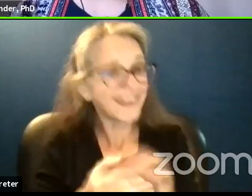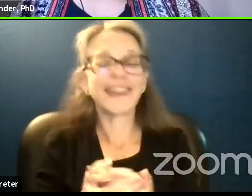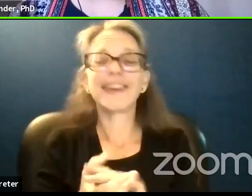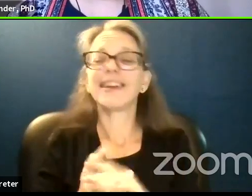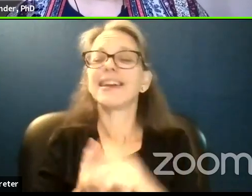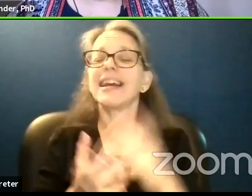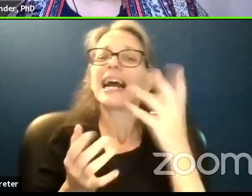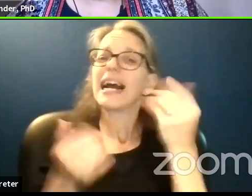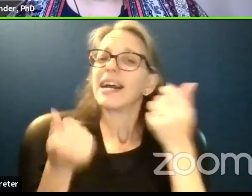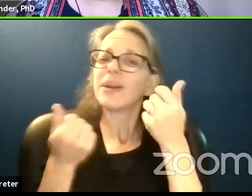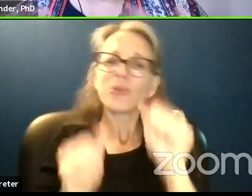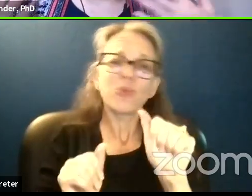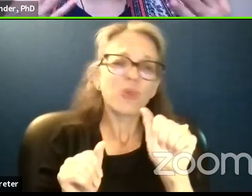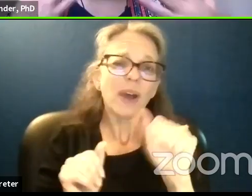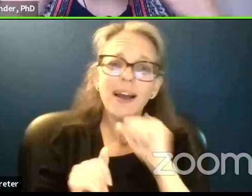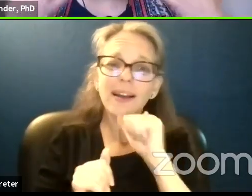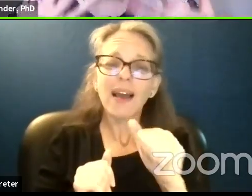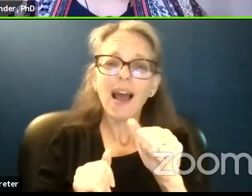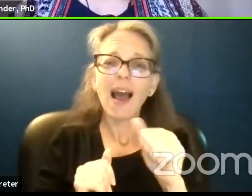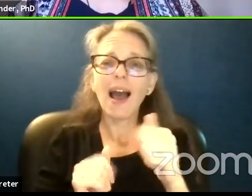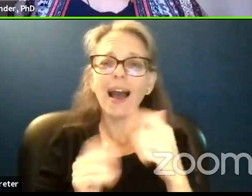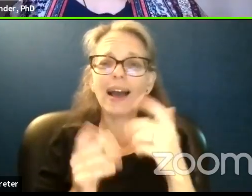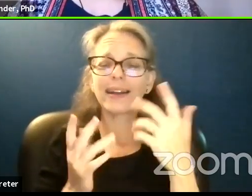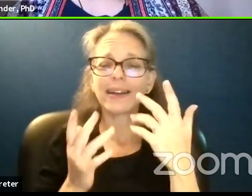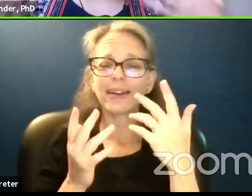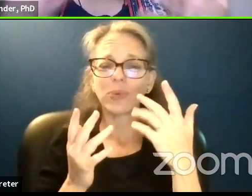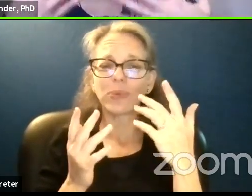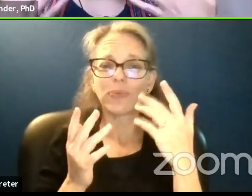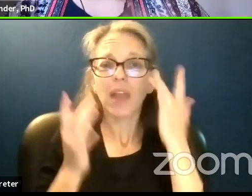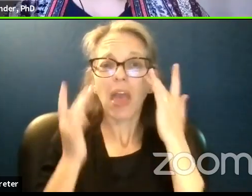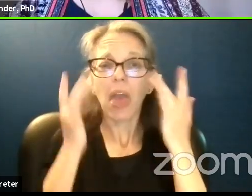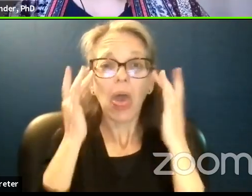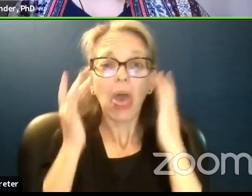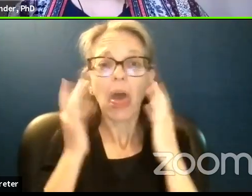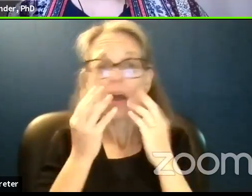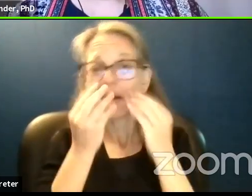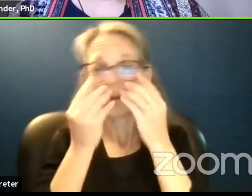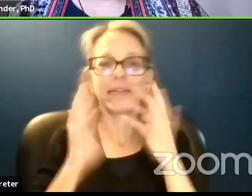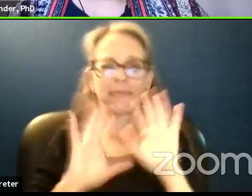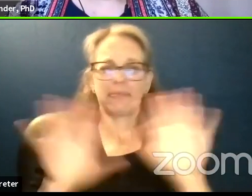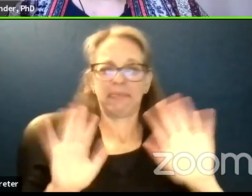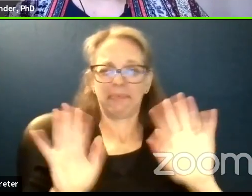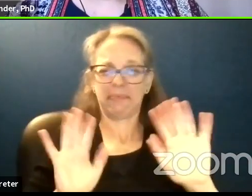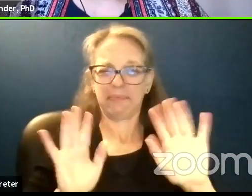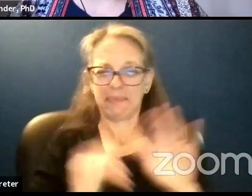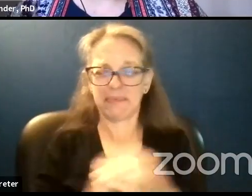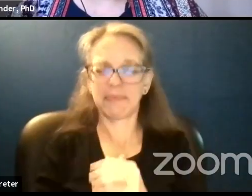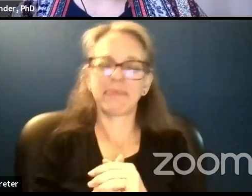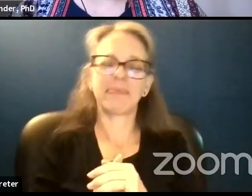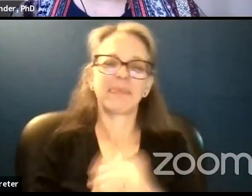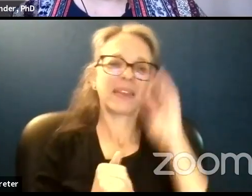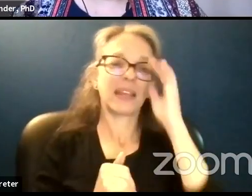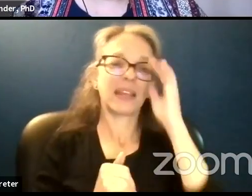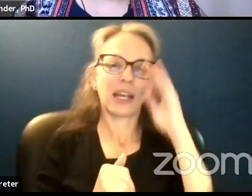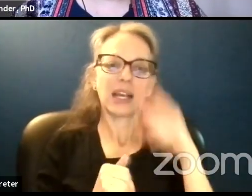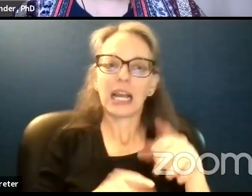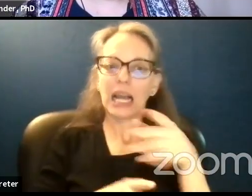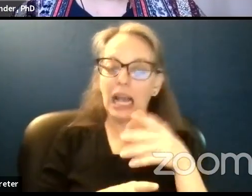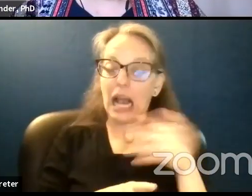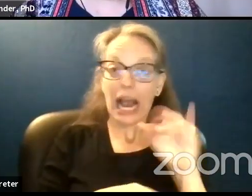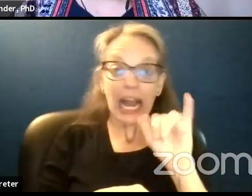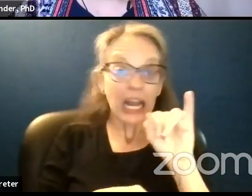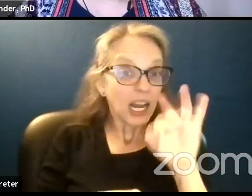and try not to get any of these materials in our mouth and our eyes. So yeah. And if you've ever been to